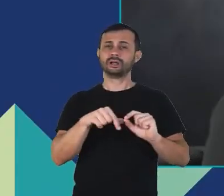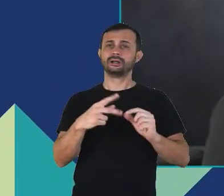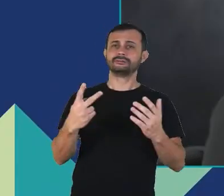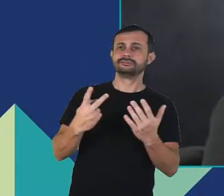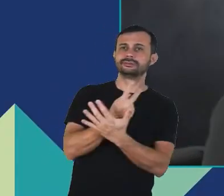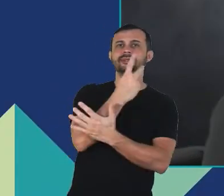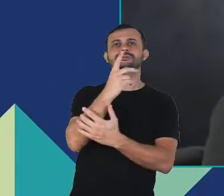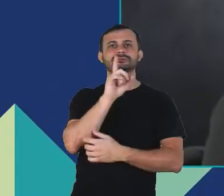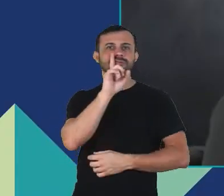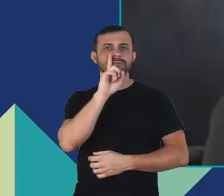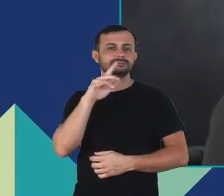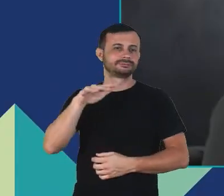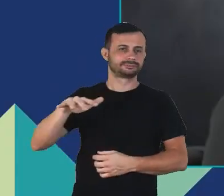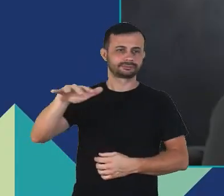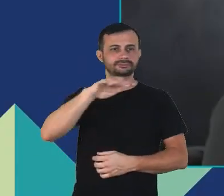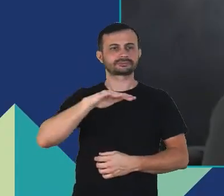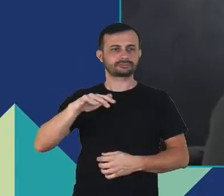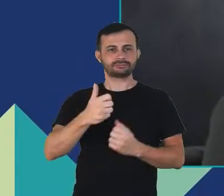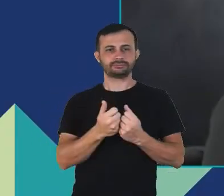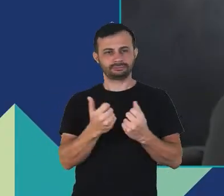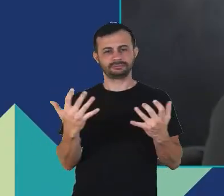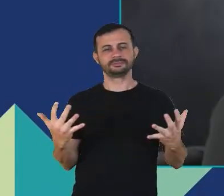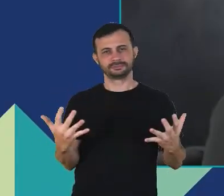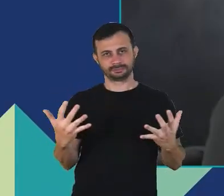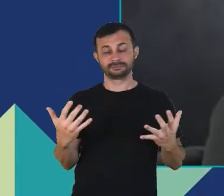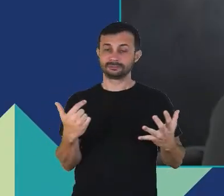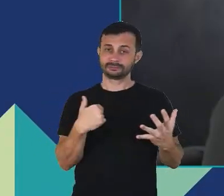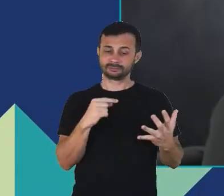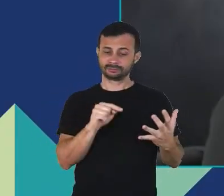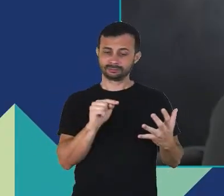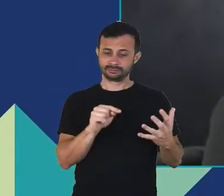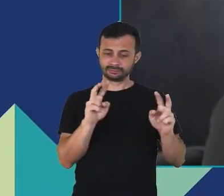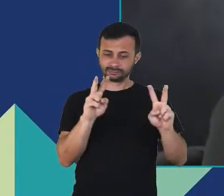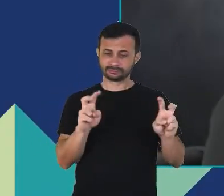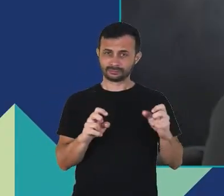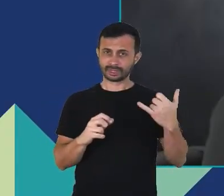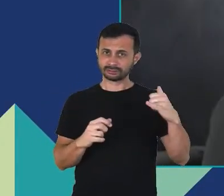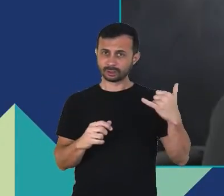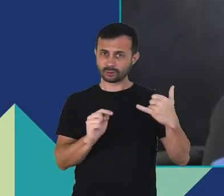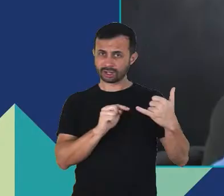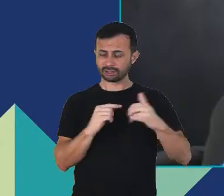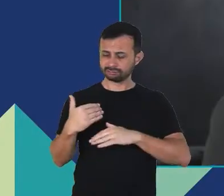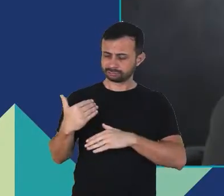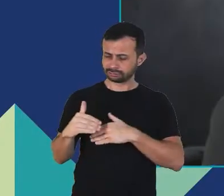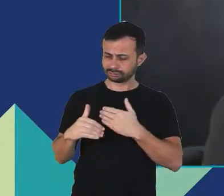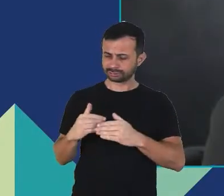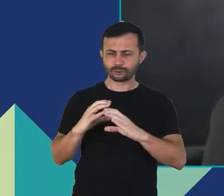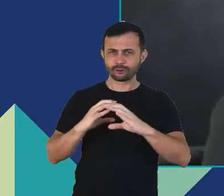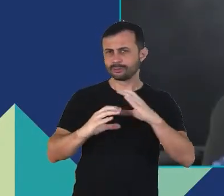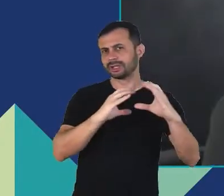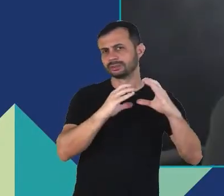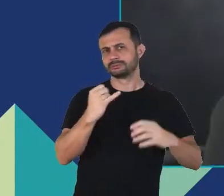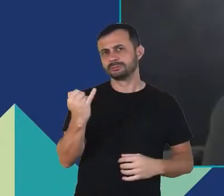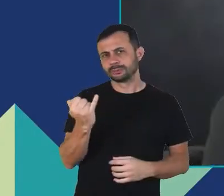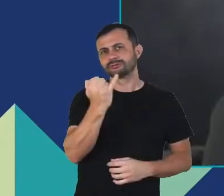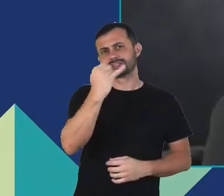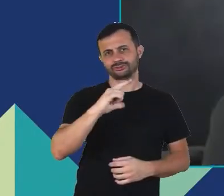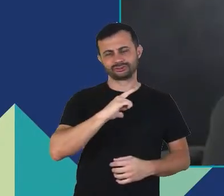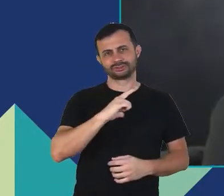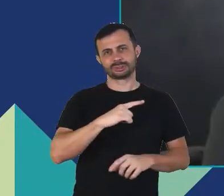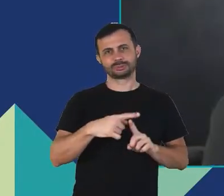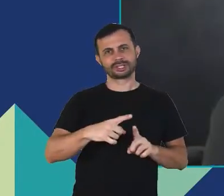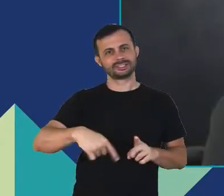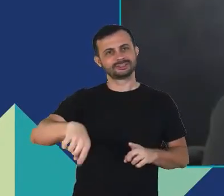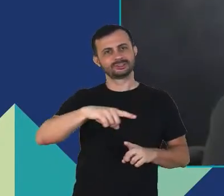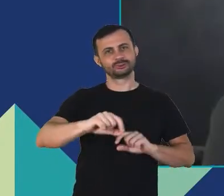this cell phone and communication process is pretty important because we all get the same message at the same